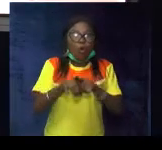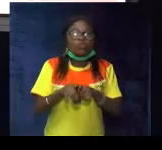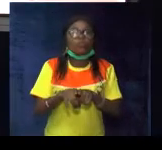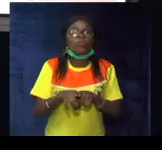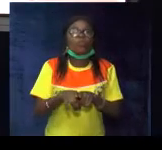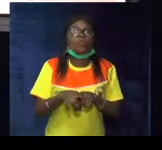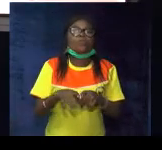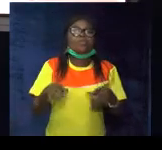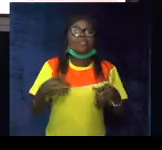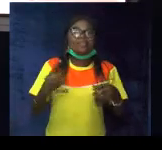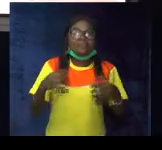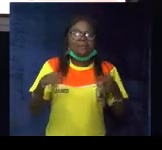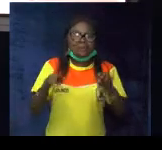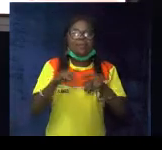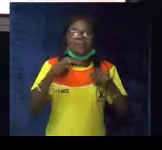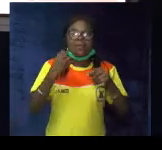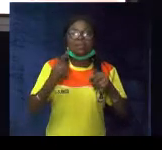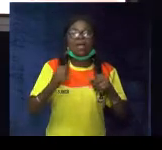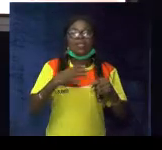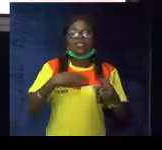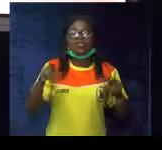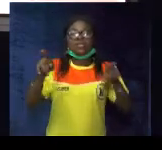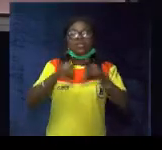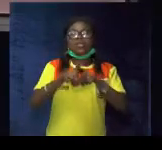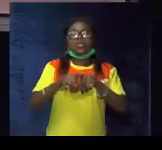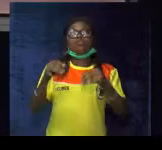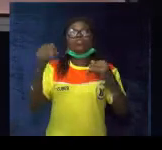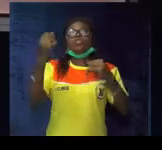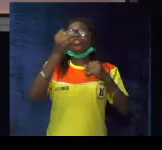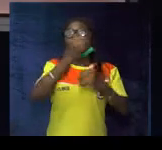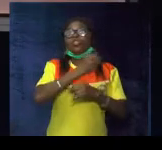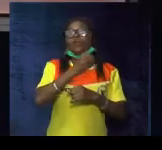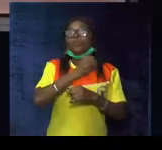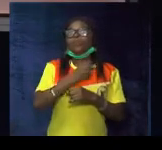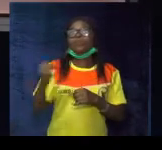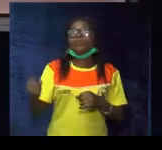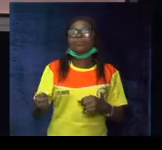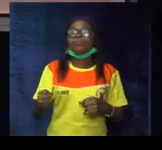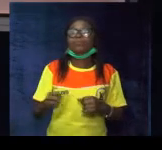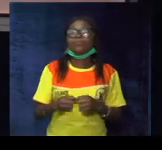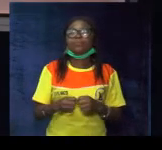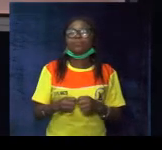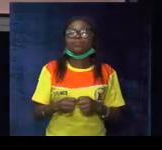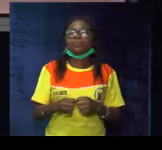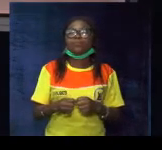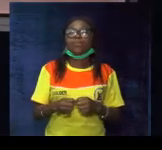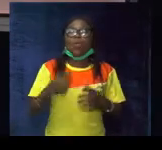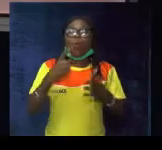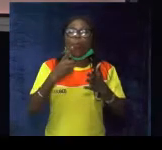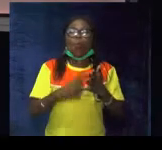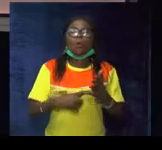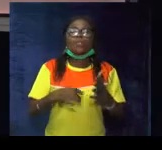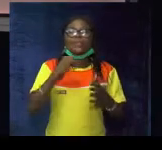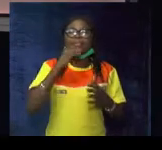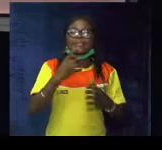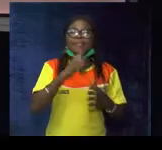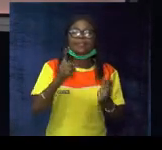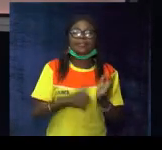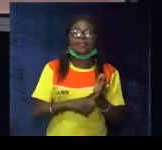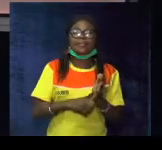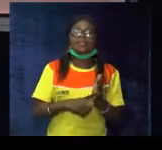semicircular in shape. All right, so let's move on. So what's this diagram telling